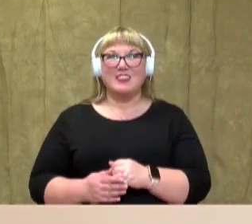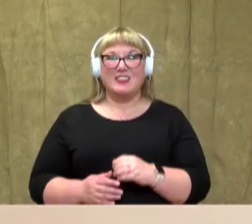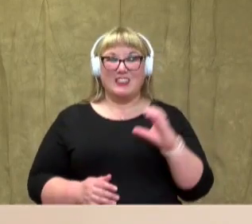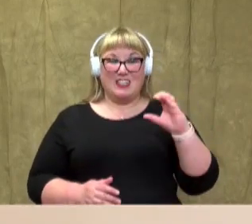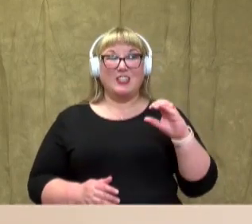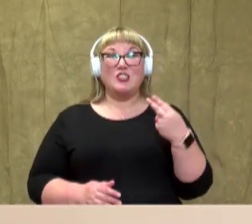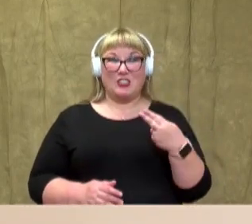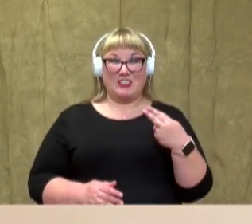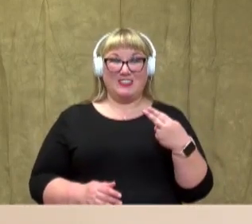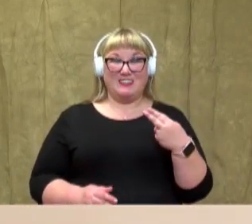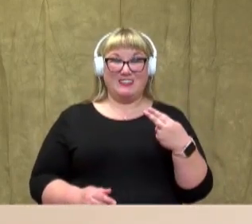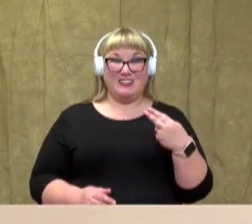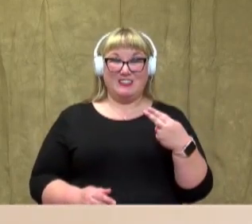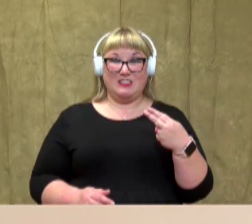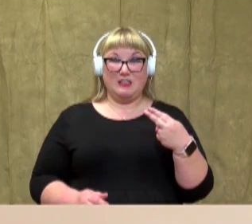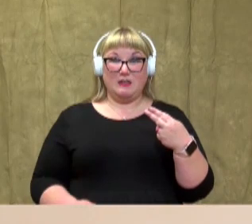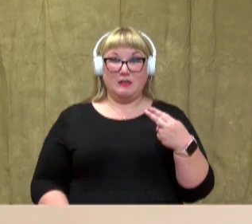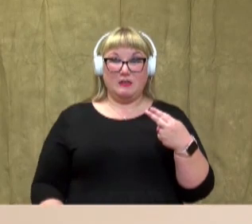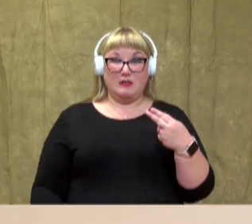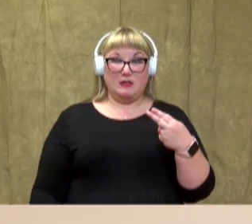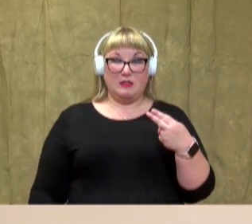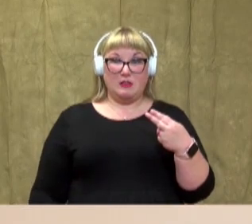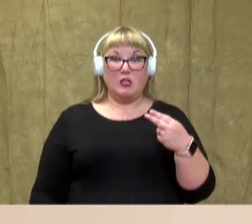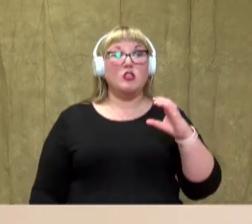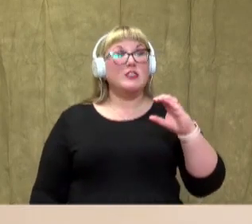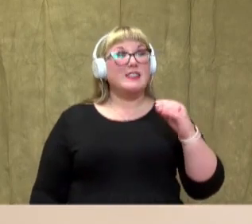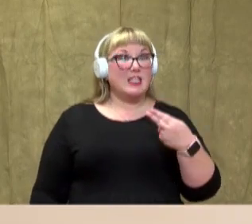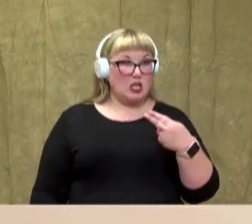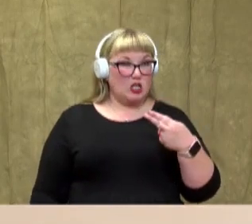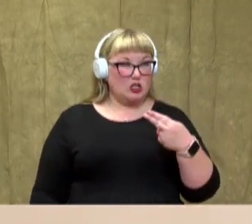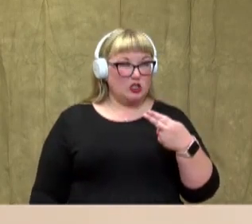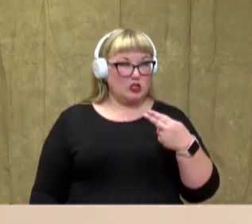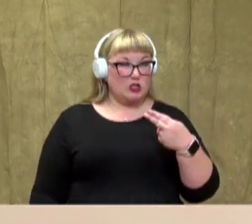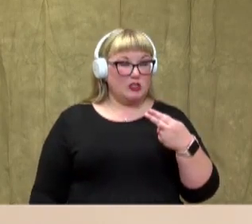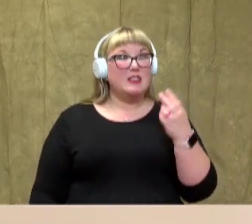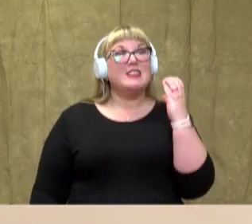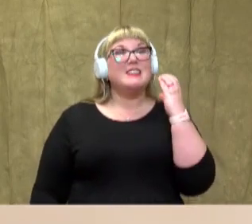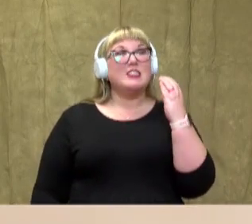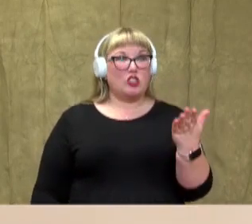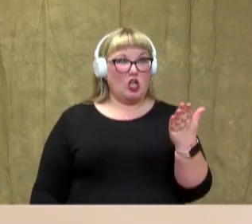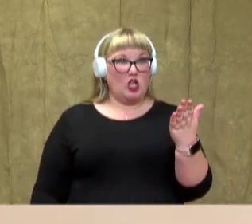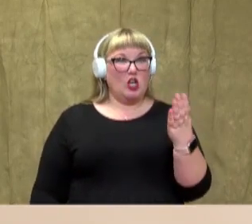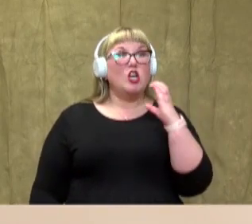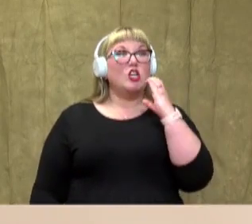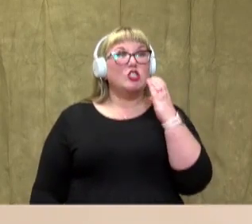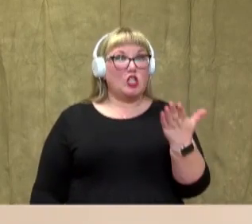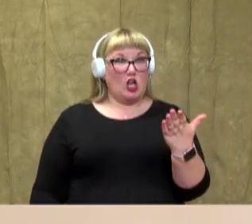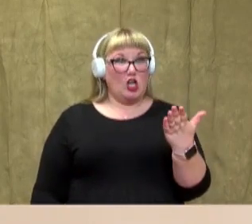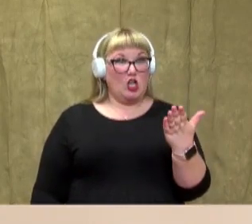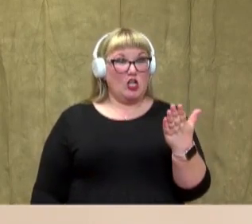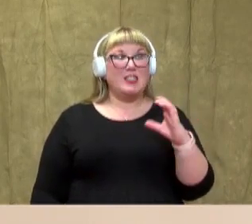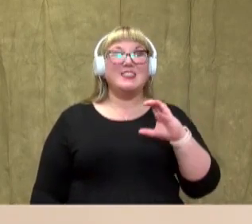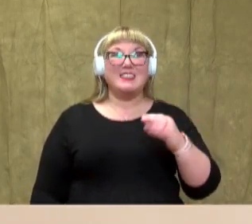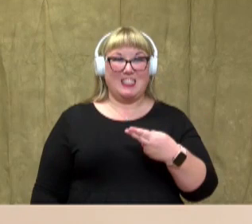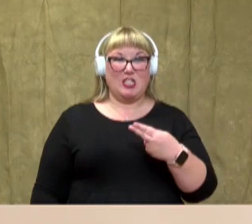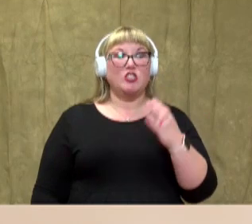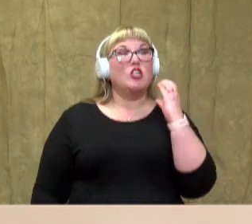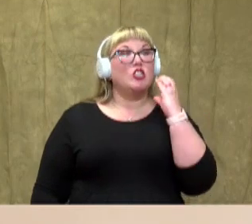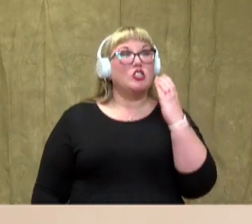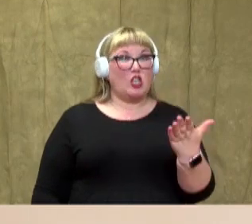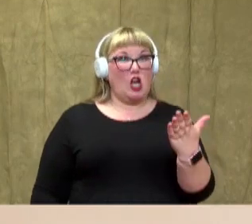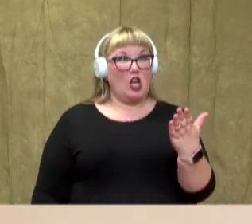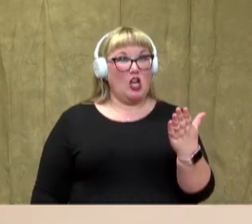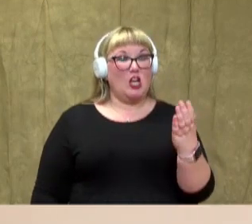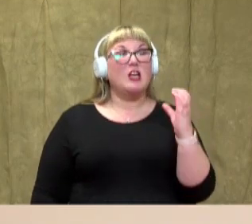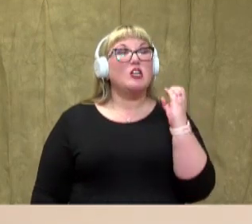letters CH. When we picture the letter CH, what sound do we make? Ch, ch, ch. Very good.